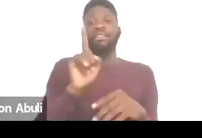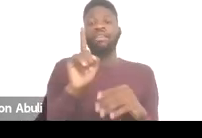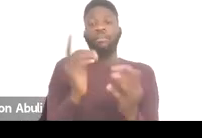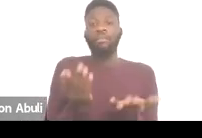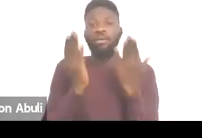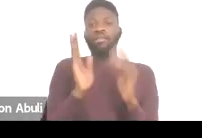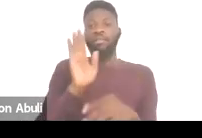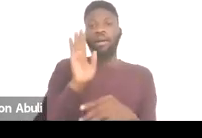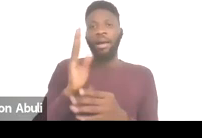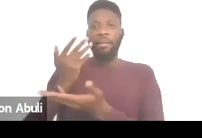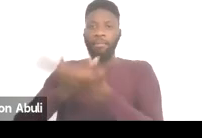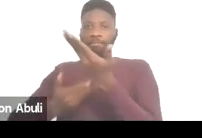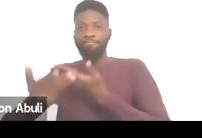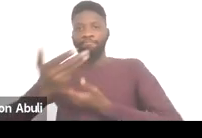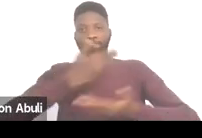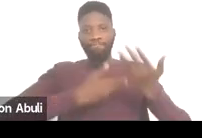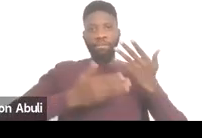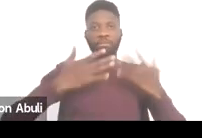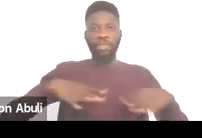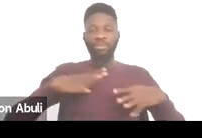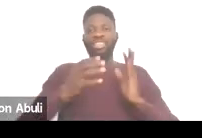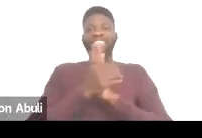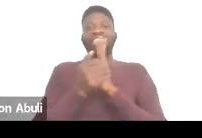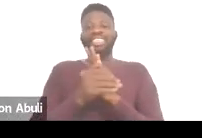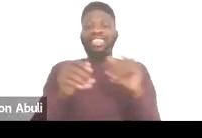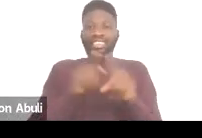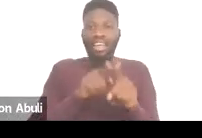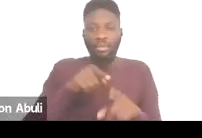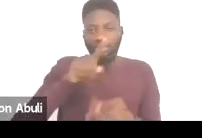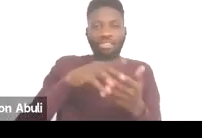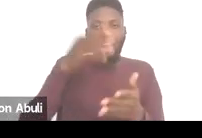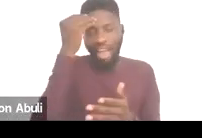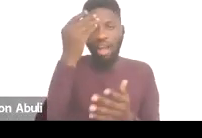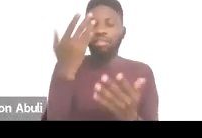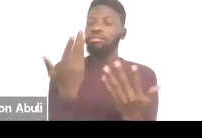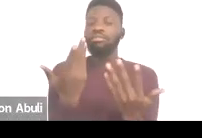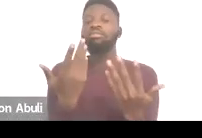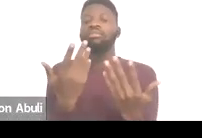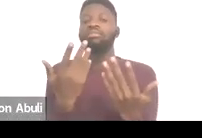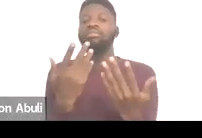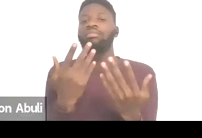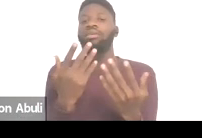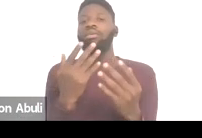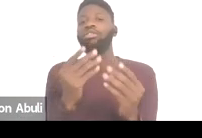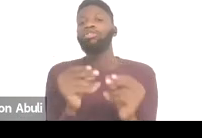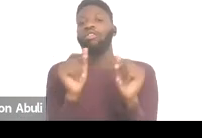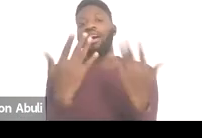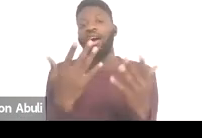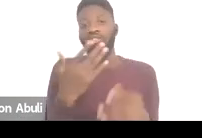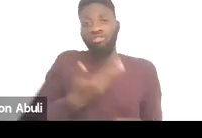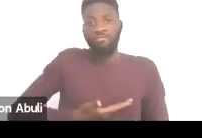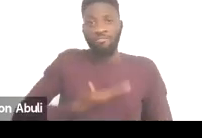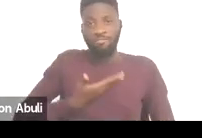skills, and maybe you'll have learned on how to work on them. Maybe if you have a problem with anger, utaweza